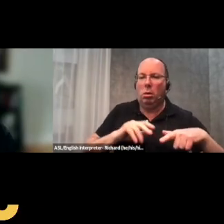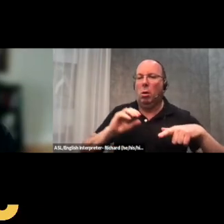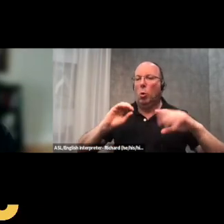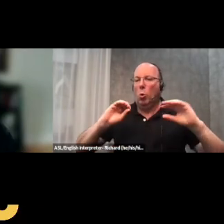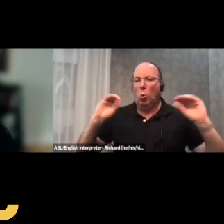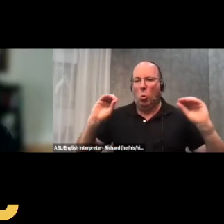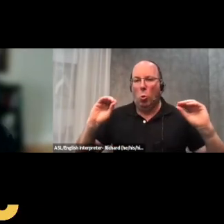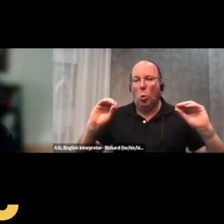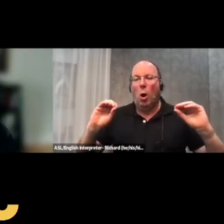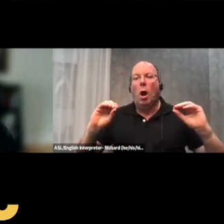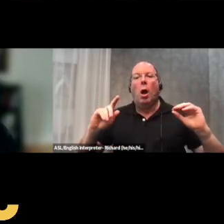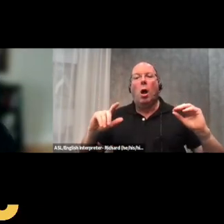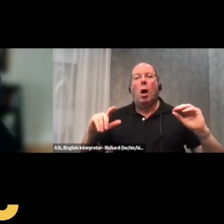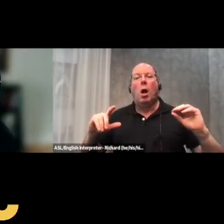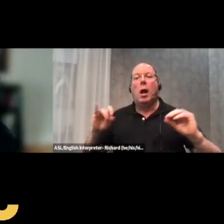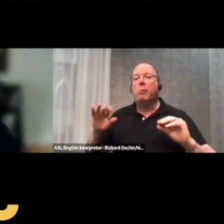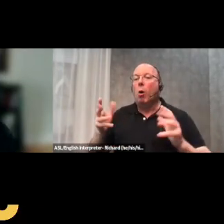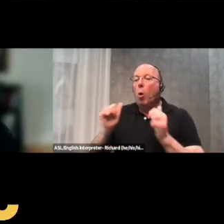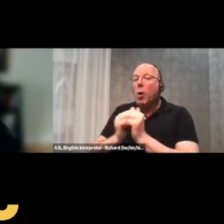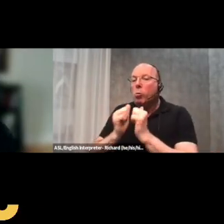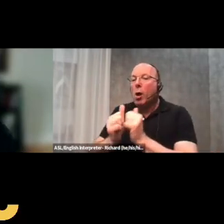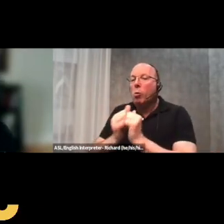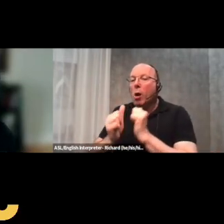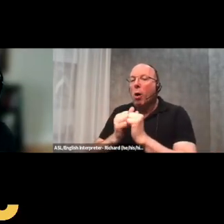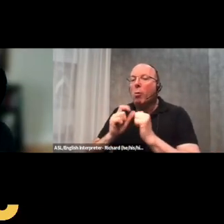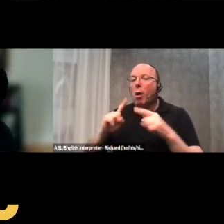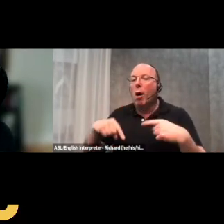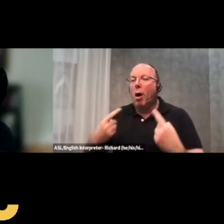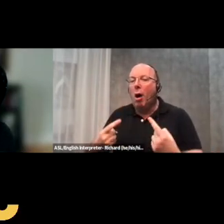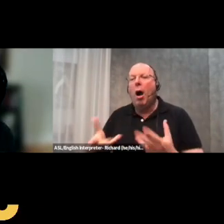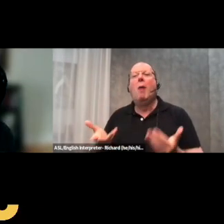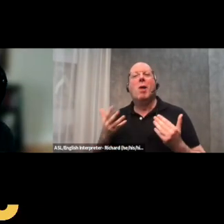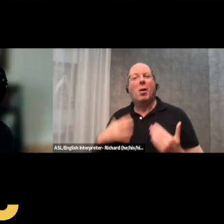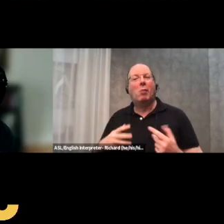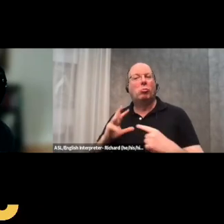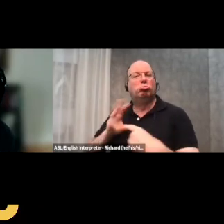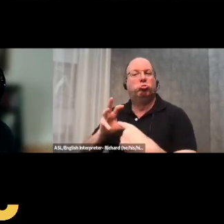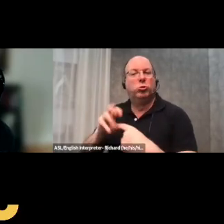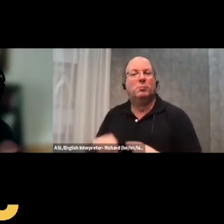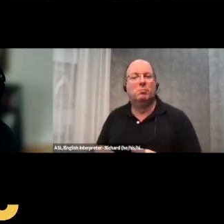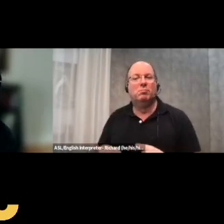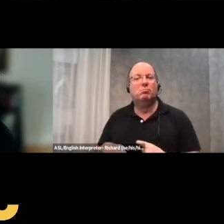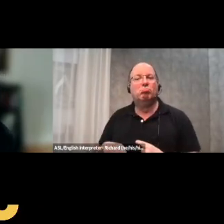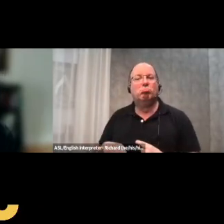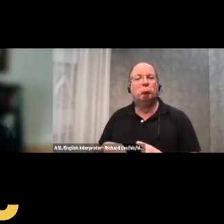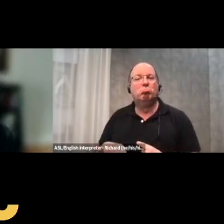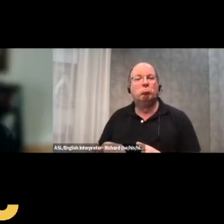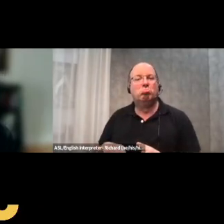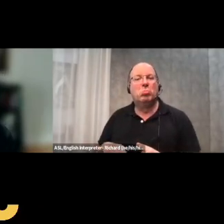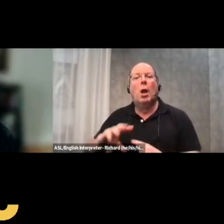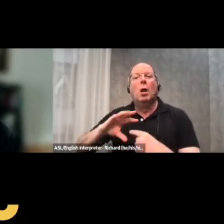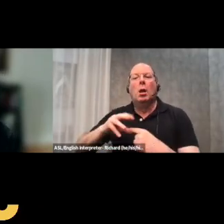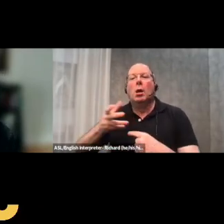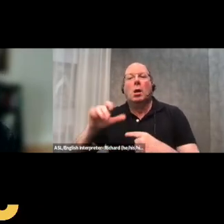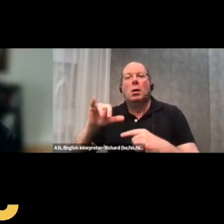you like a person and know a person and have been with them for a while, maybe you do like performing oral sex. So it would be a soft no